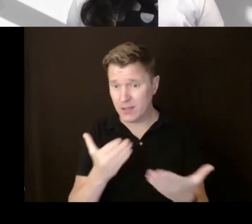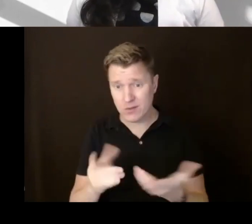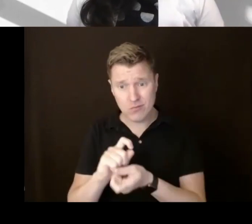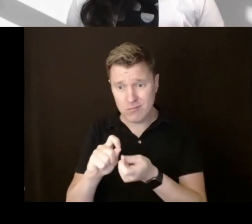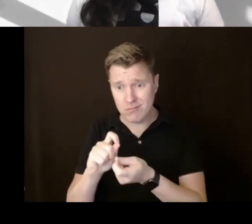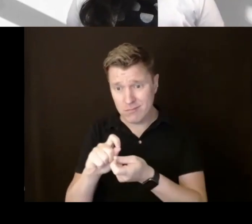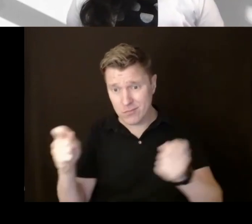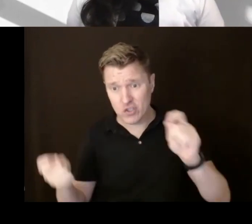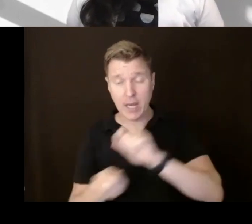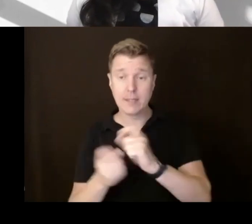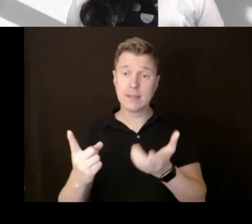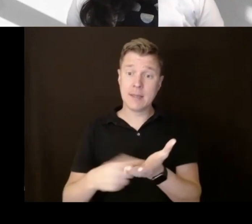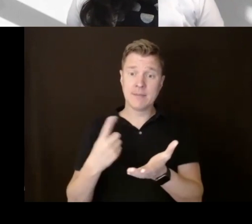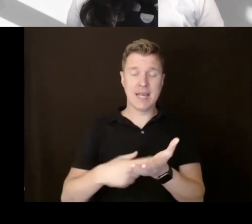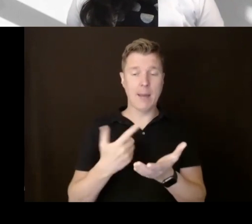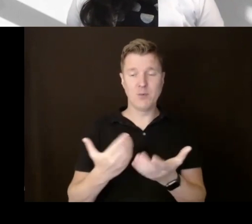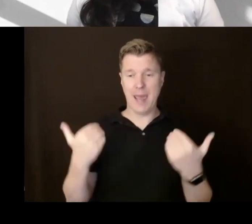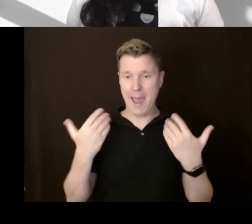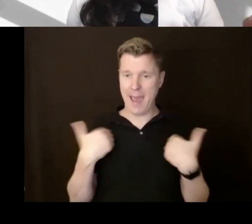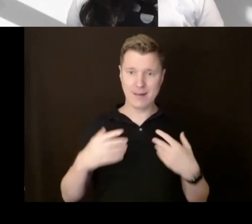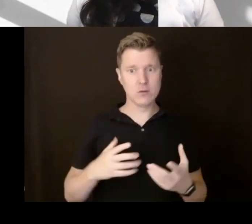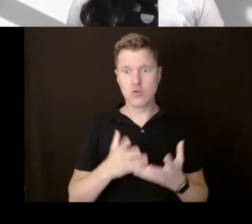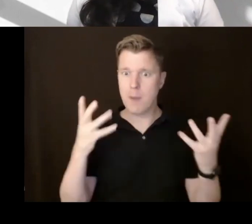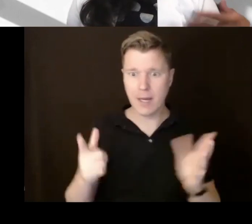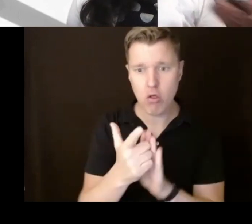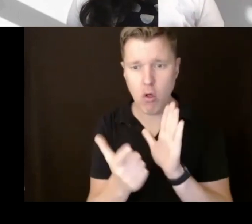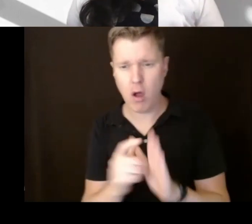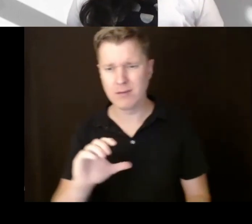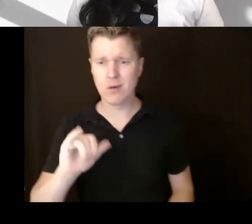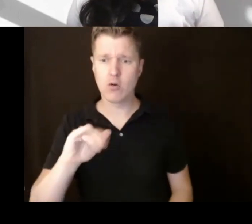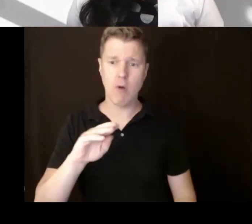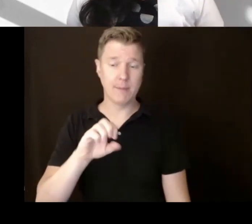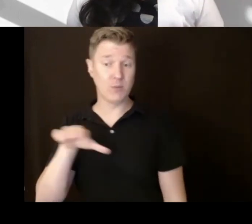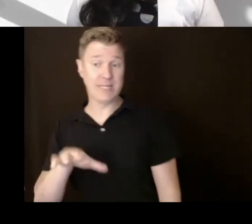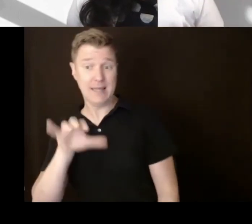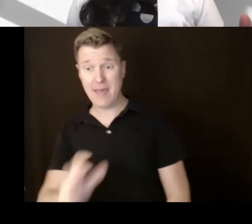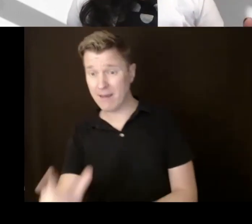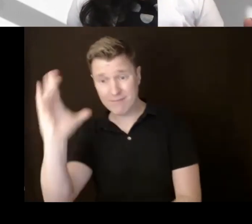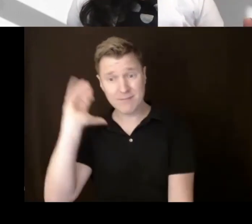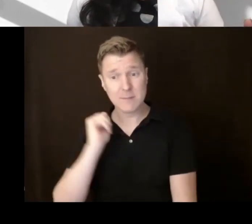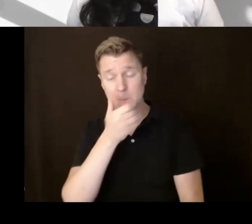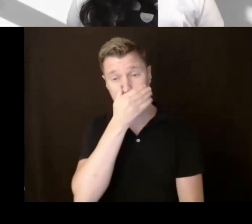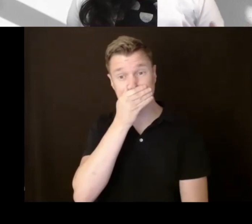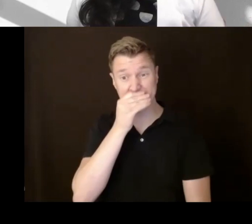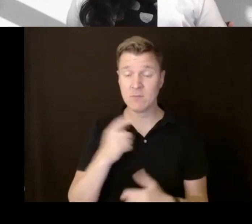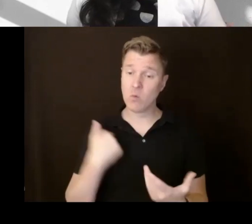Sometimes we created way too many laws and crimes than we needed to, but we did that as well, right? We were able